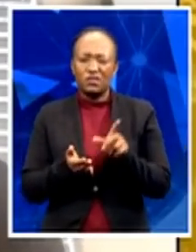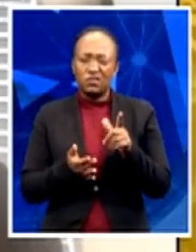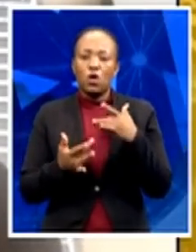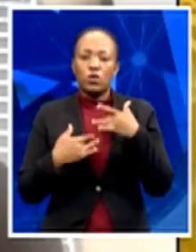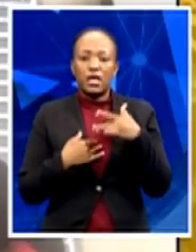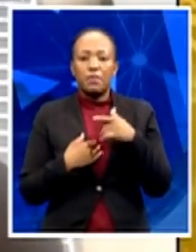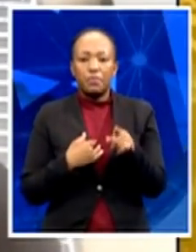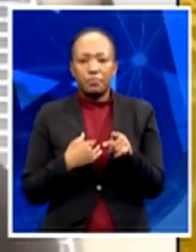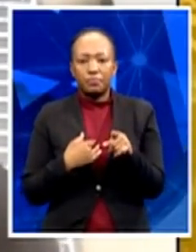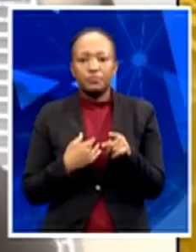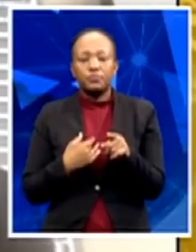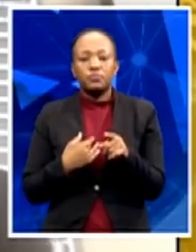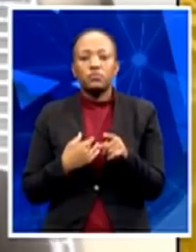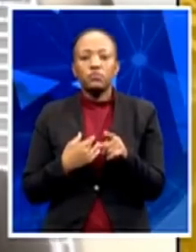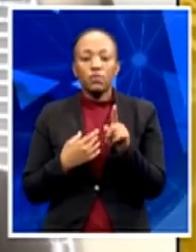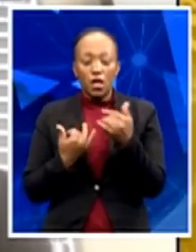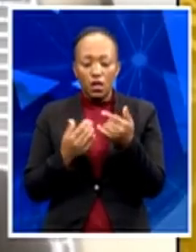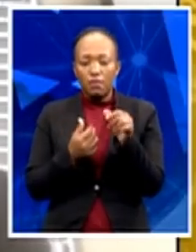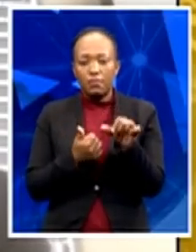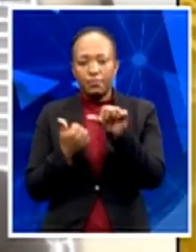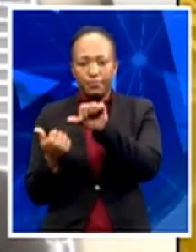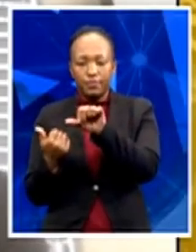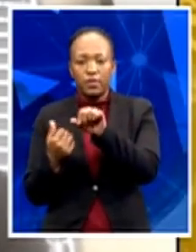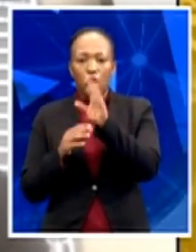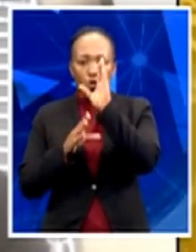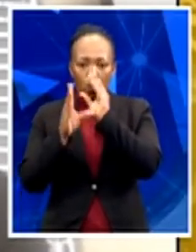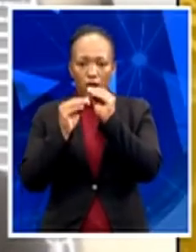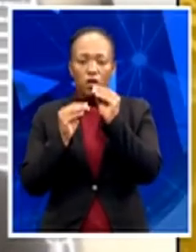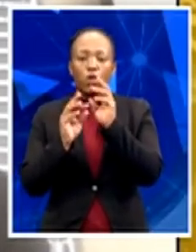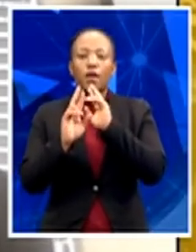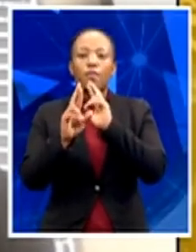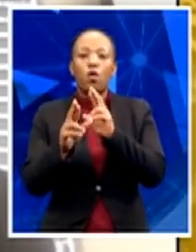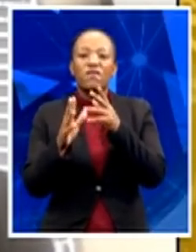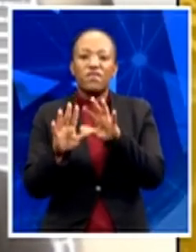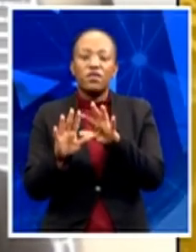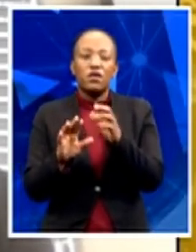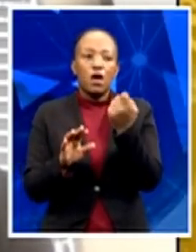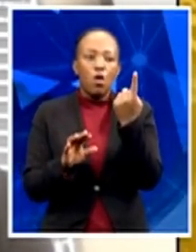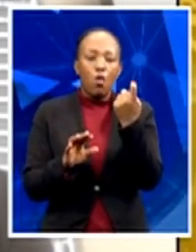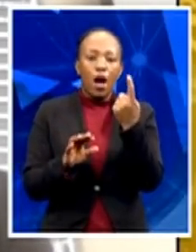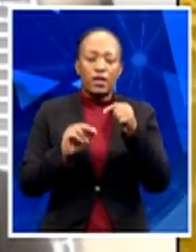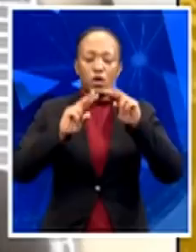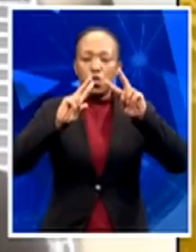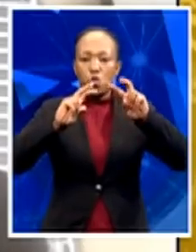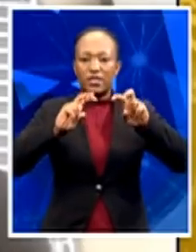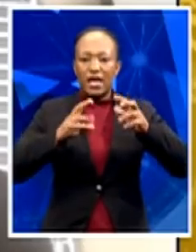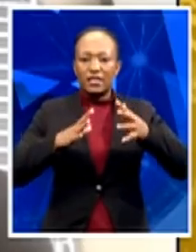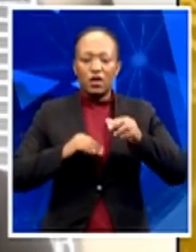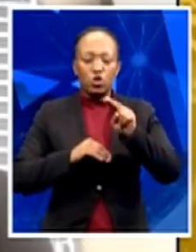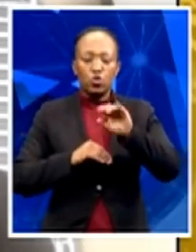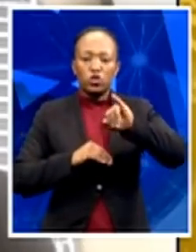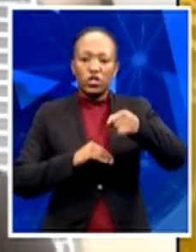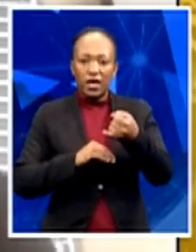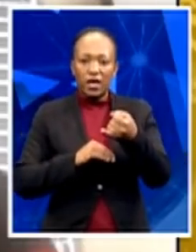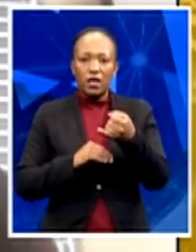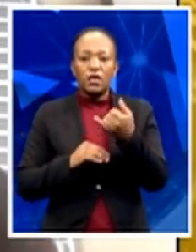it, understand, there's a report that has been produced by one of the researchers in UK that I'm going through. I received it last night, for